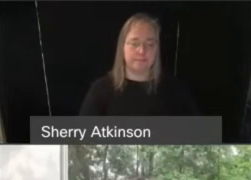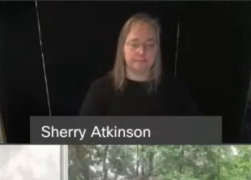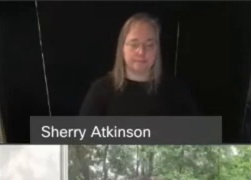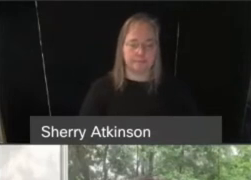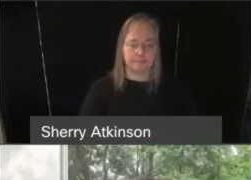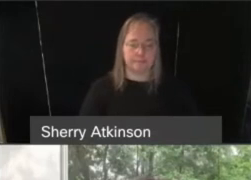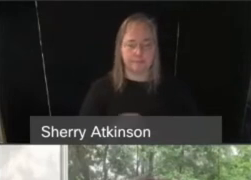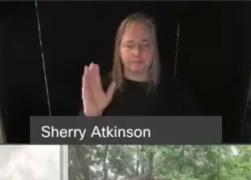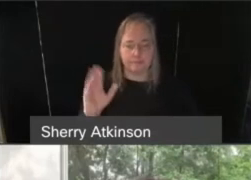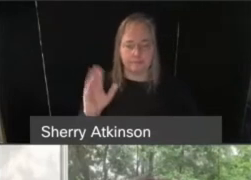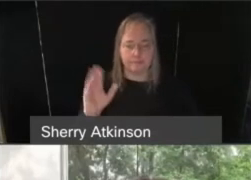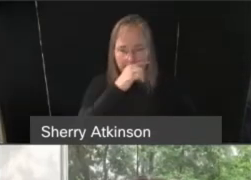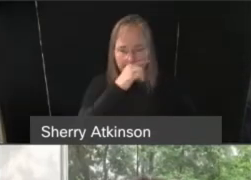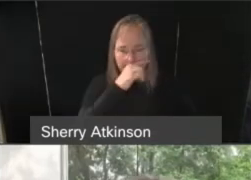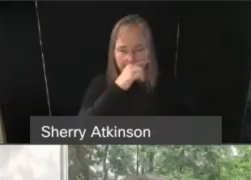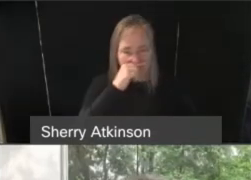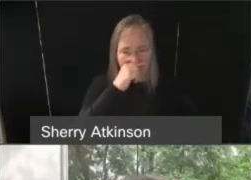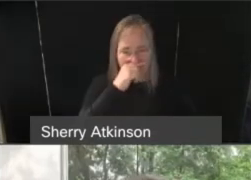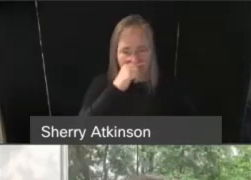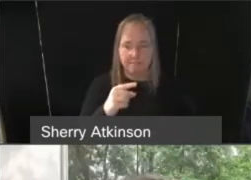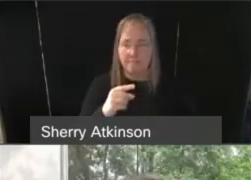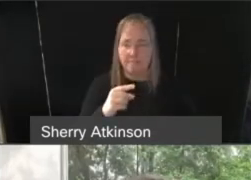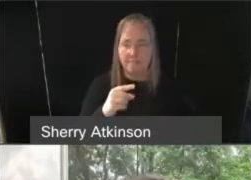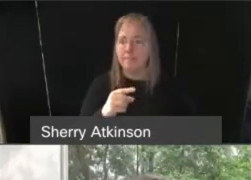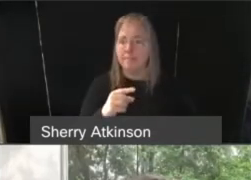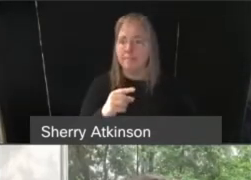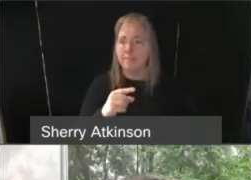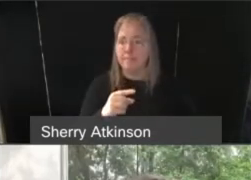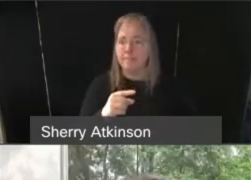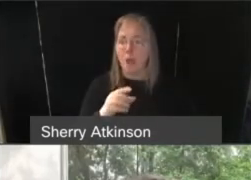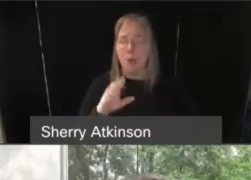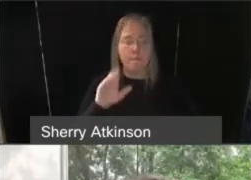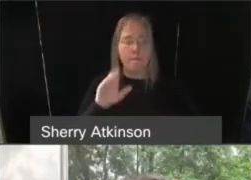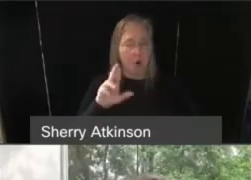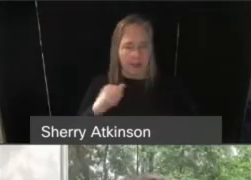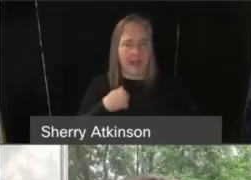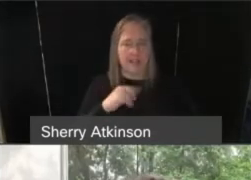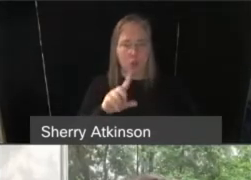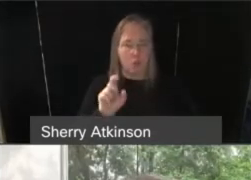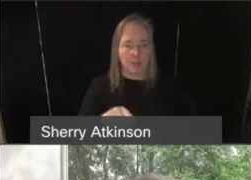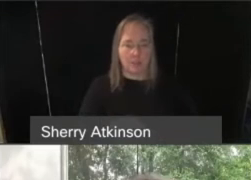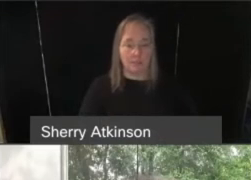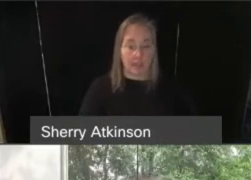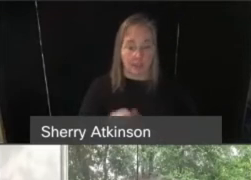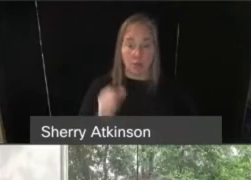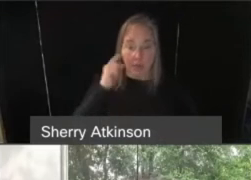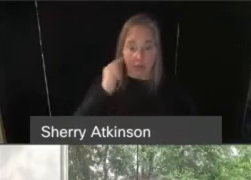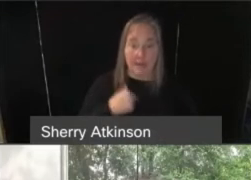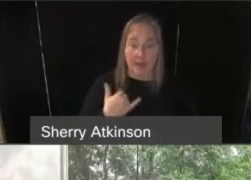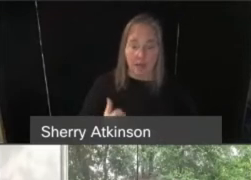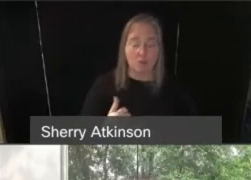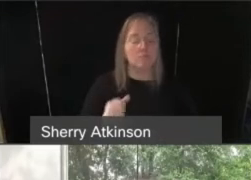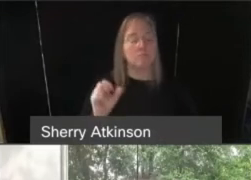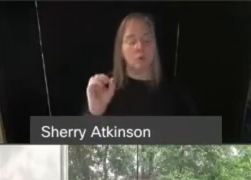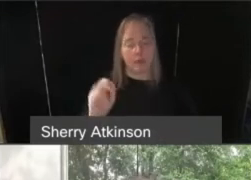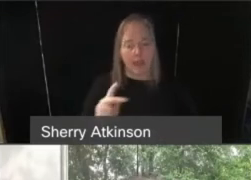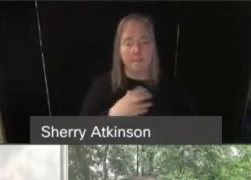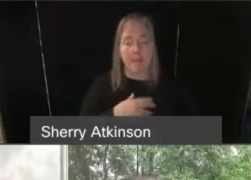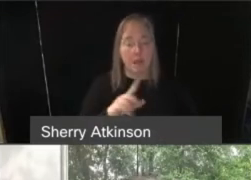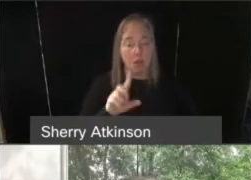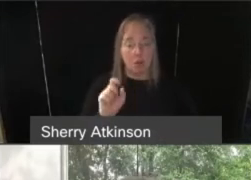Barbara has a question. I think you are unmuted already. Can you hear me now? Yes. Yeah. Okay. What my question is in the